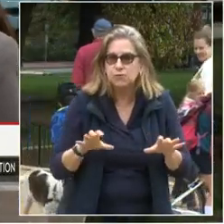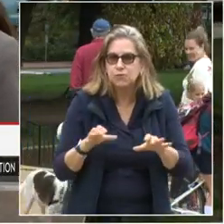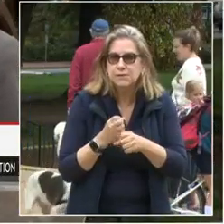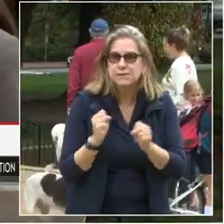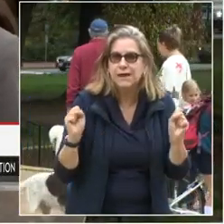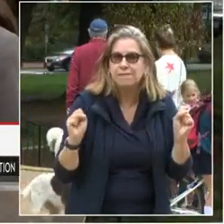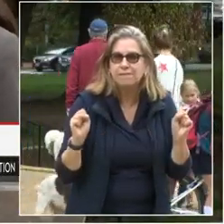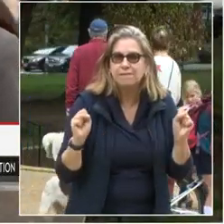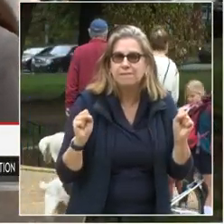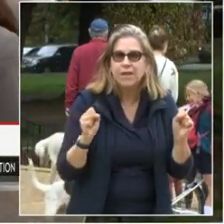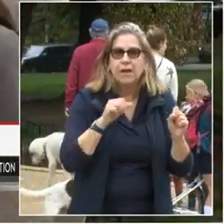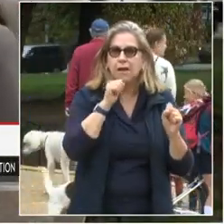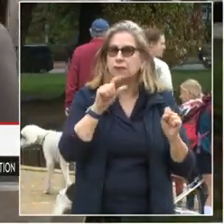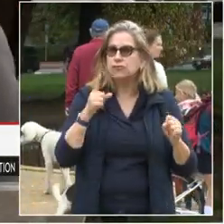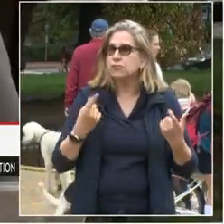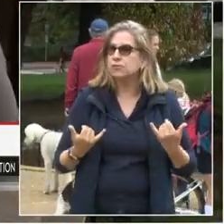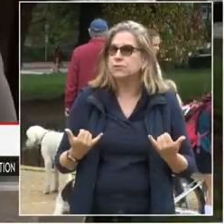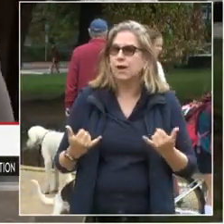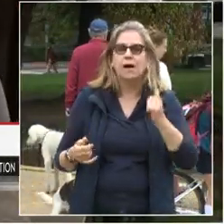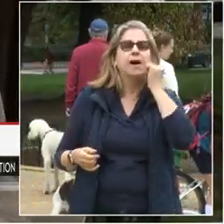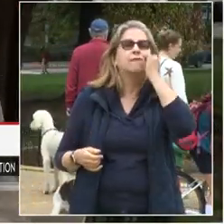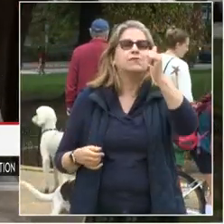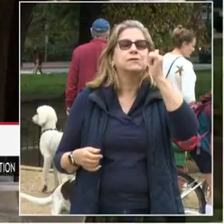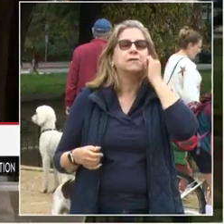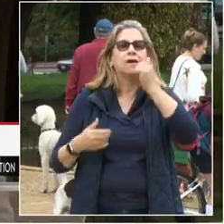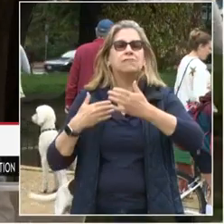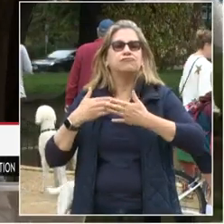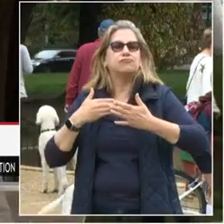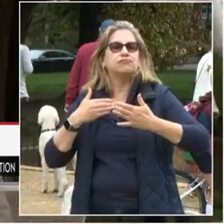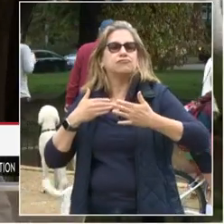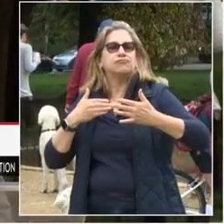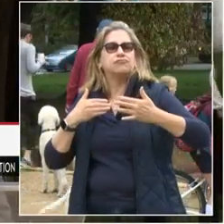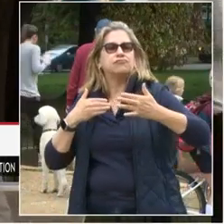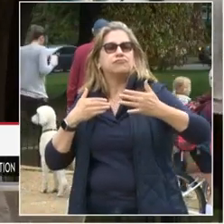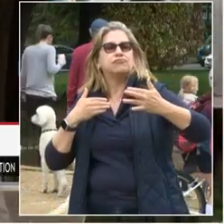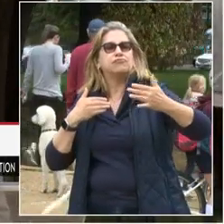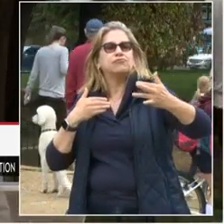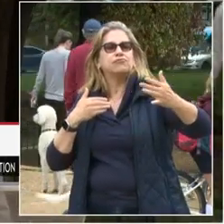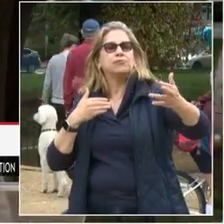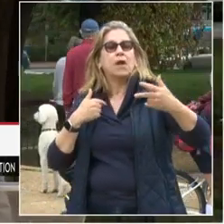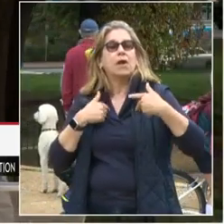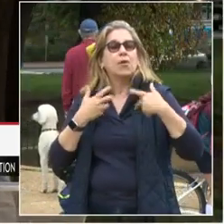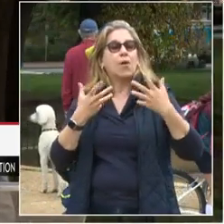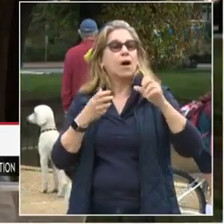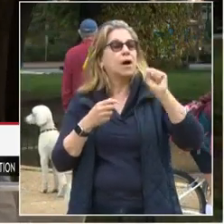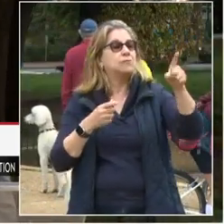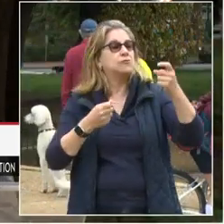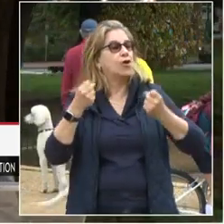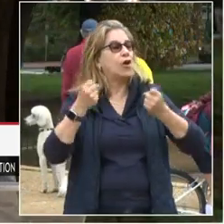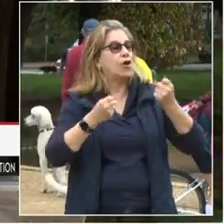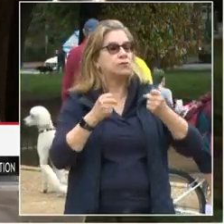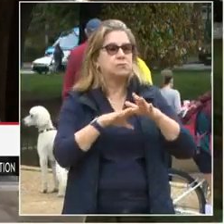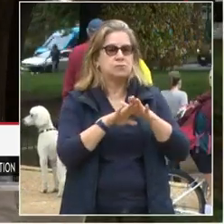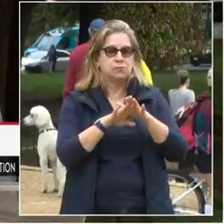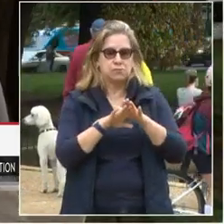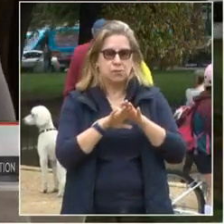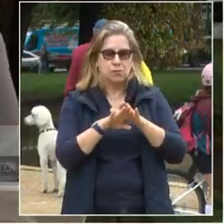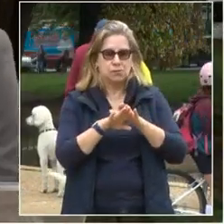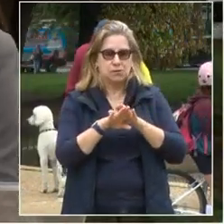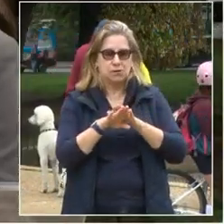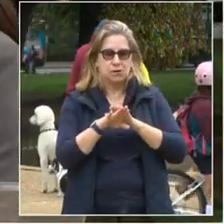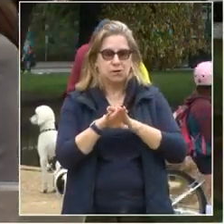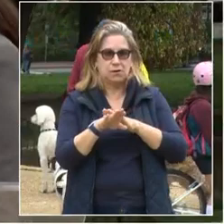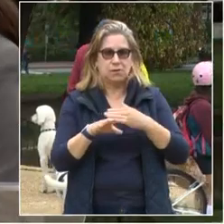every day. So that's why we're asking drivers to slow down. And we're so proud of what DC is doing to make